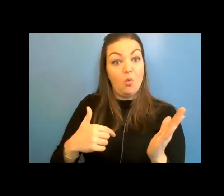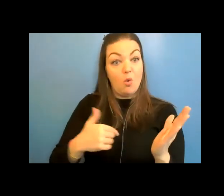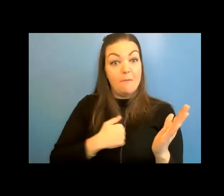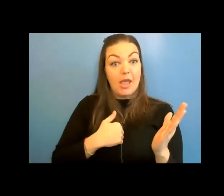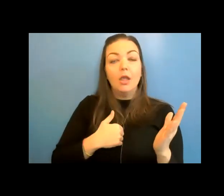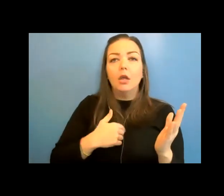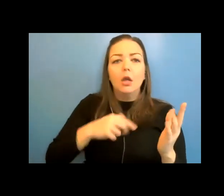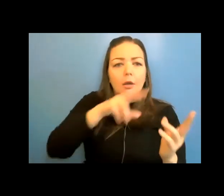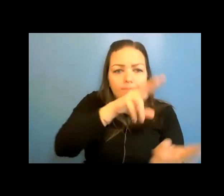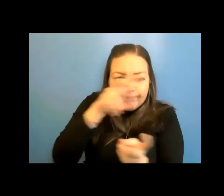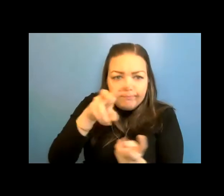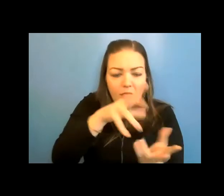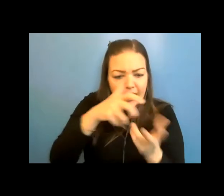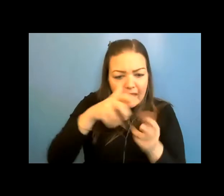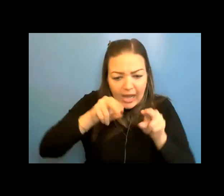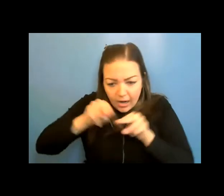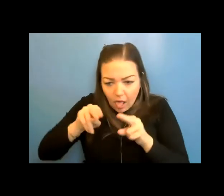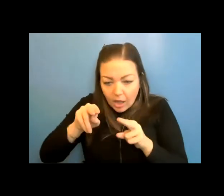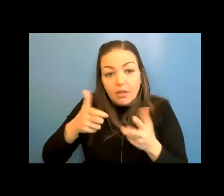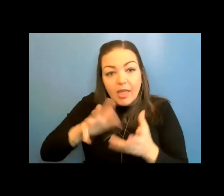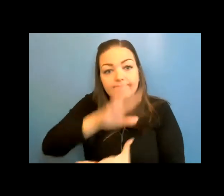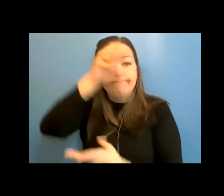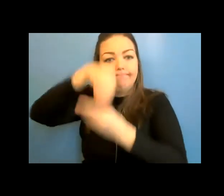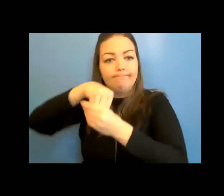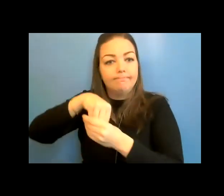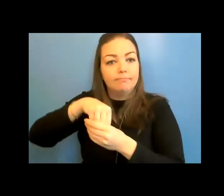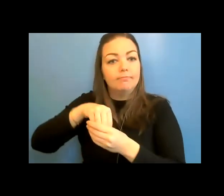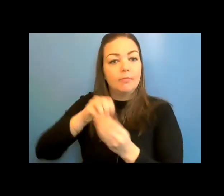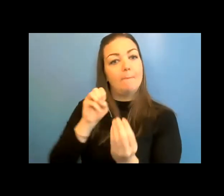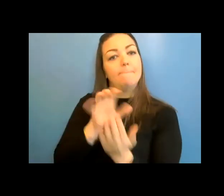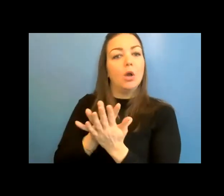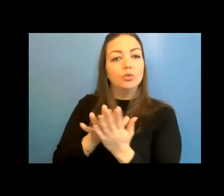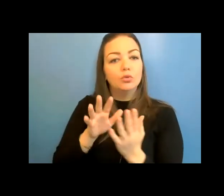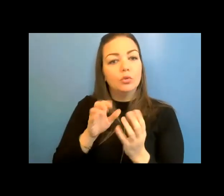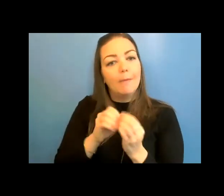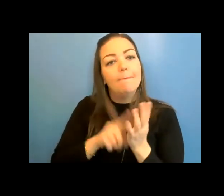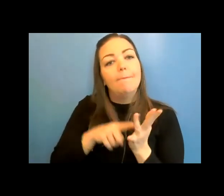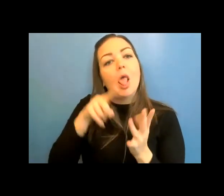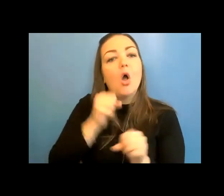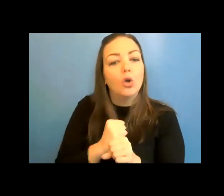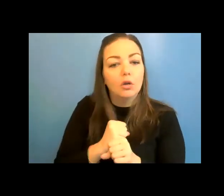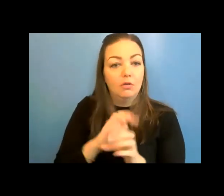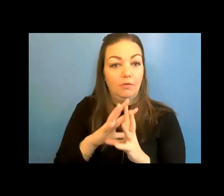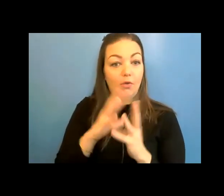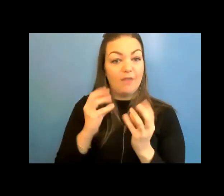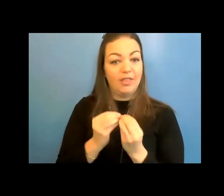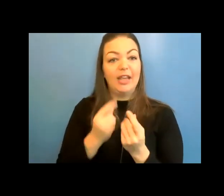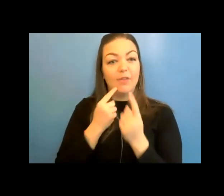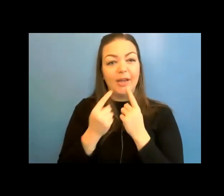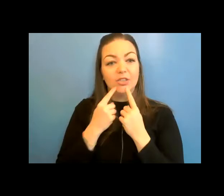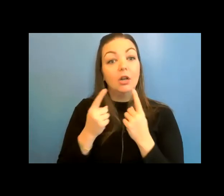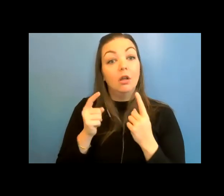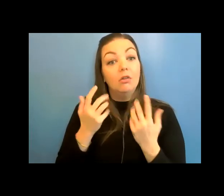the results of the data regarding our commissions and what we're doing with it. So please do have a look at that when you get a